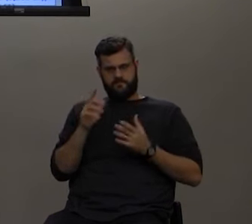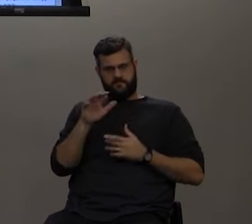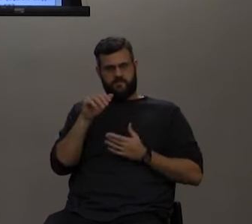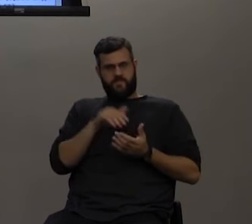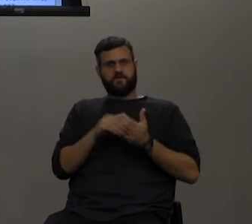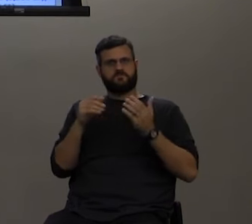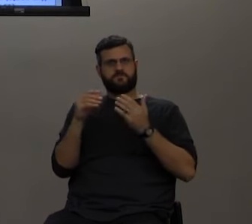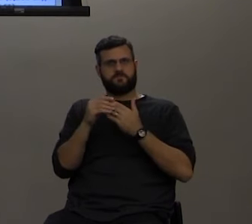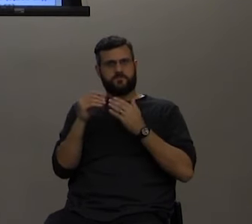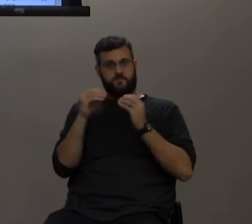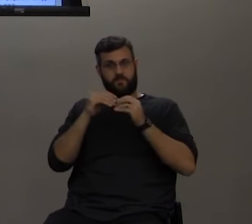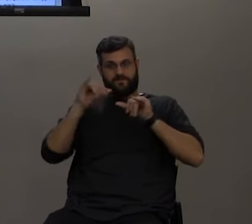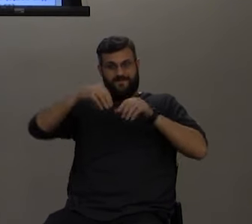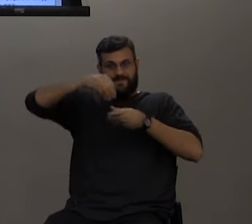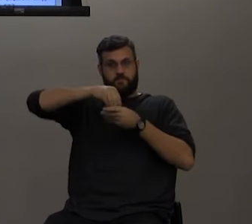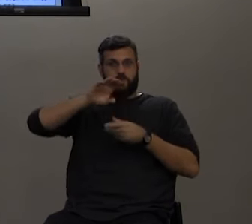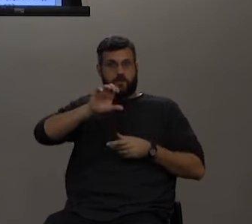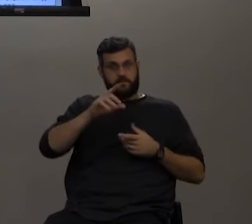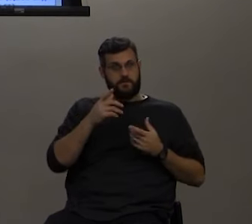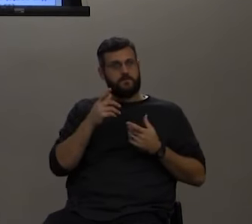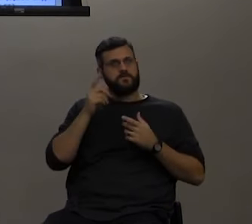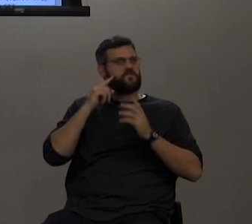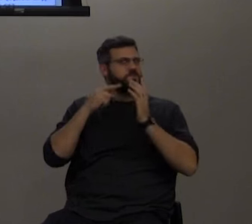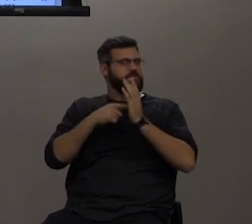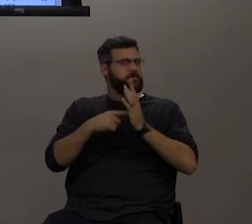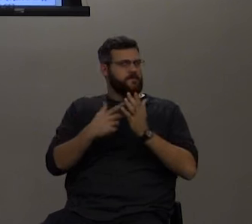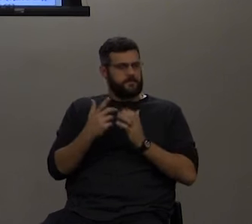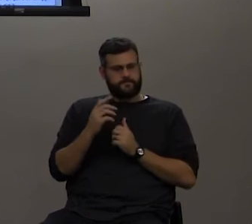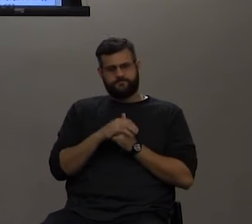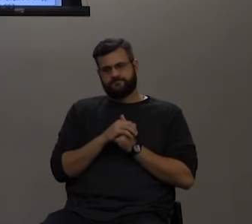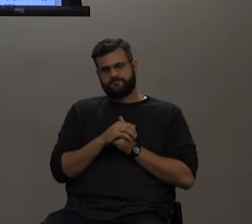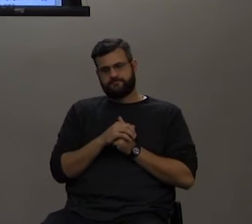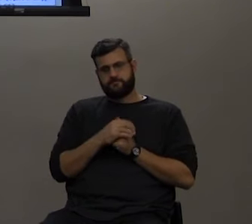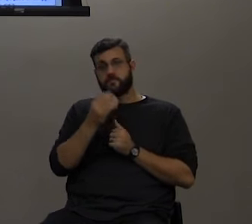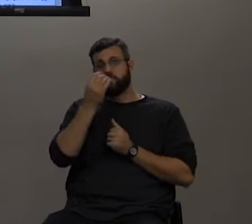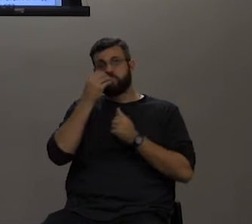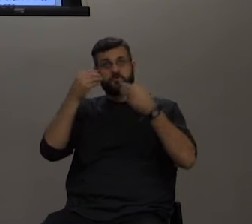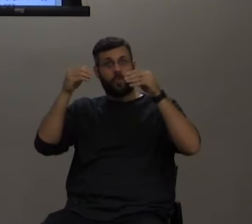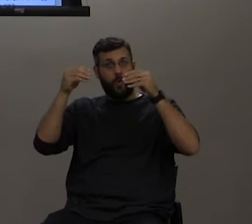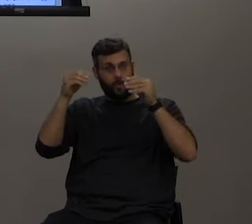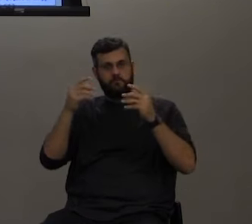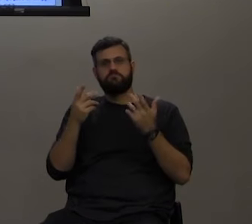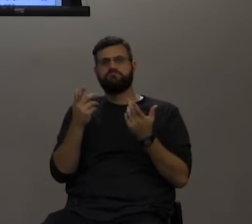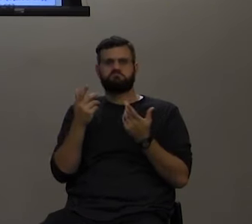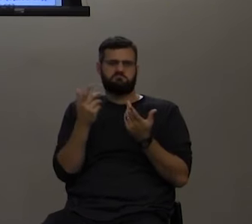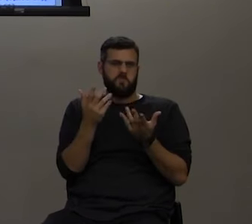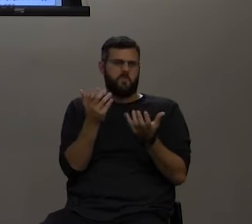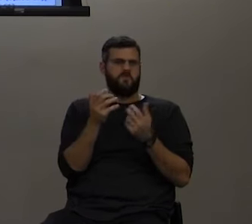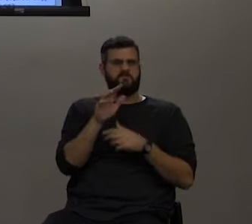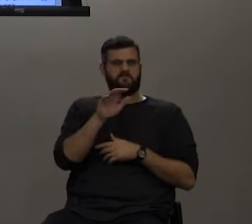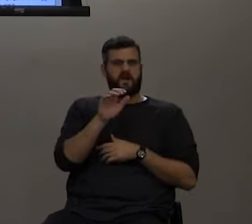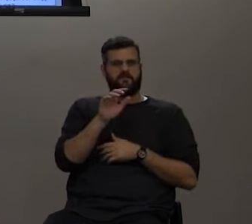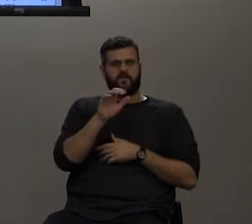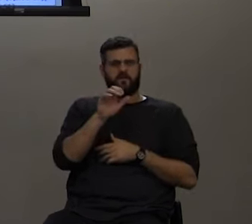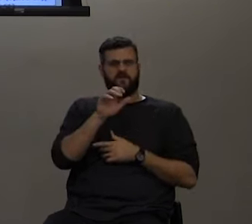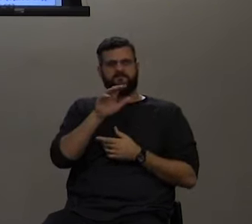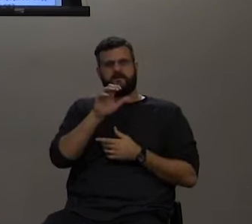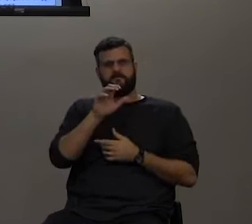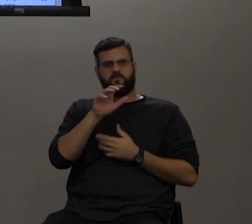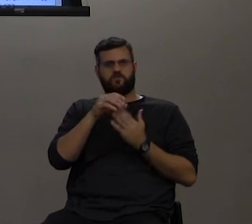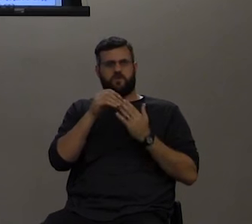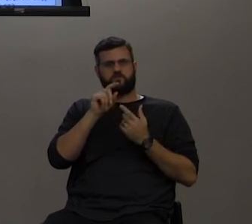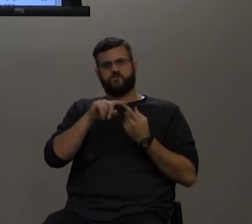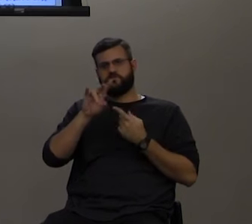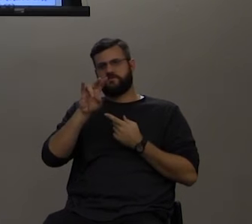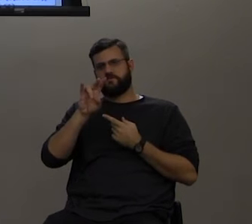$500,000? Because, you know, in certain, for example, in grocery stores, they tend to want between $500 and $700 a square foot in